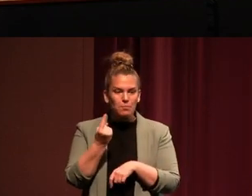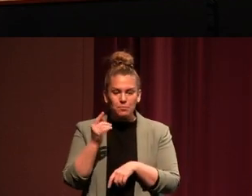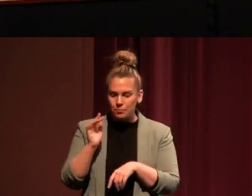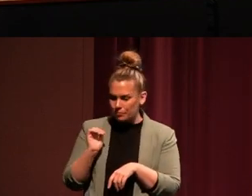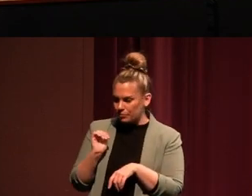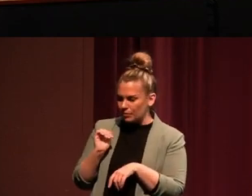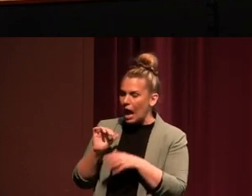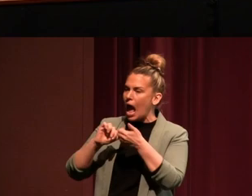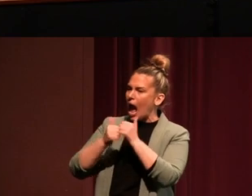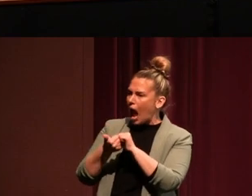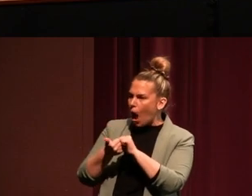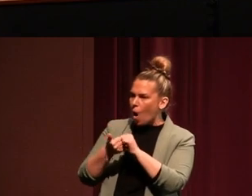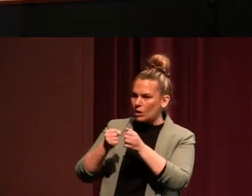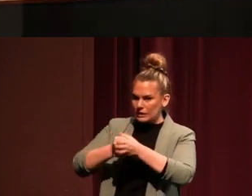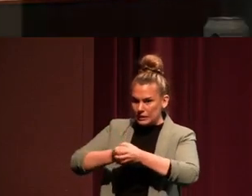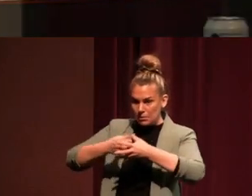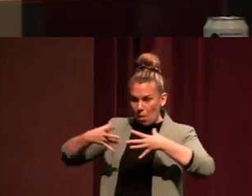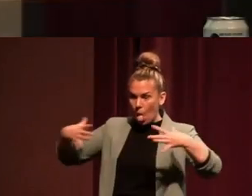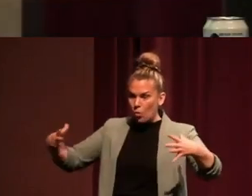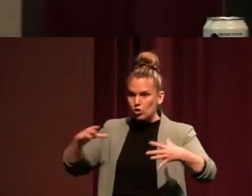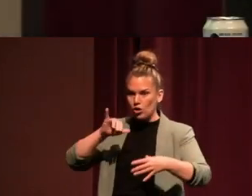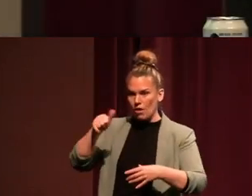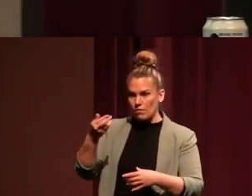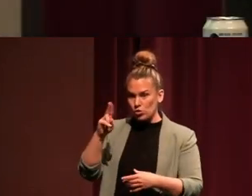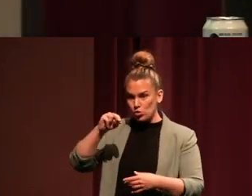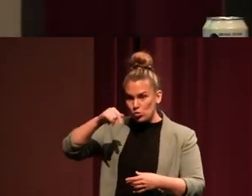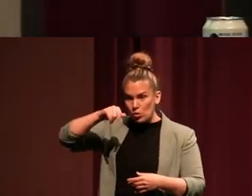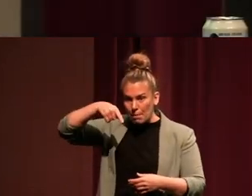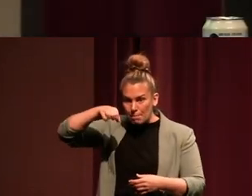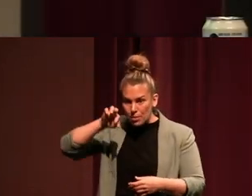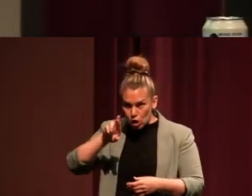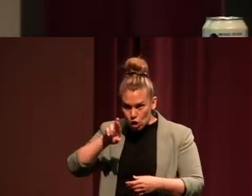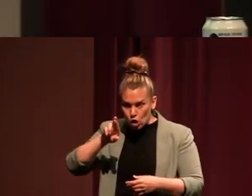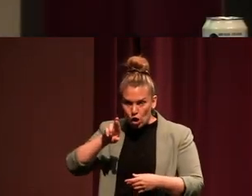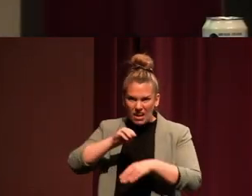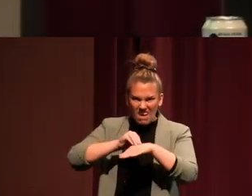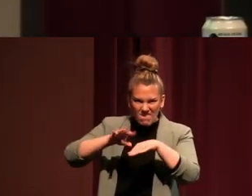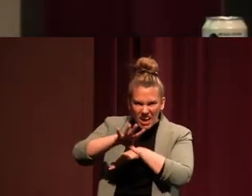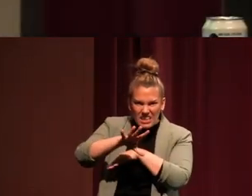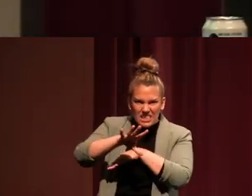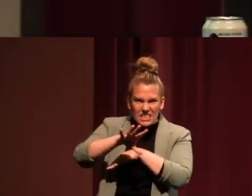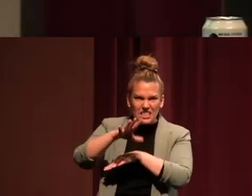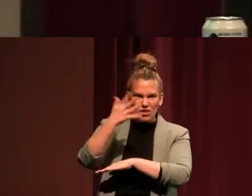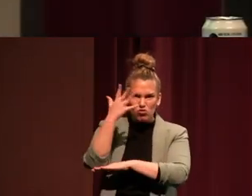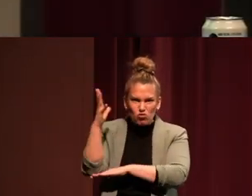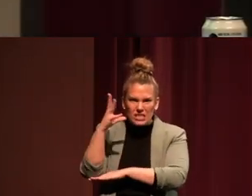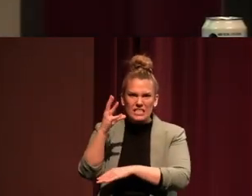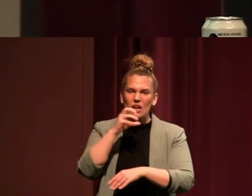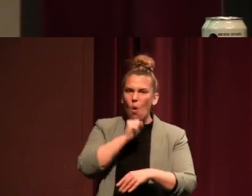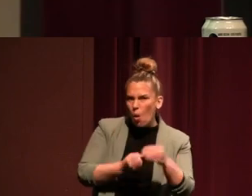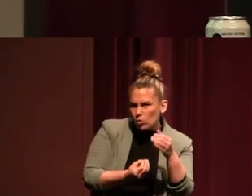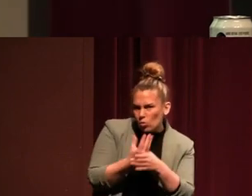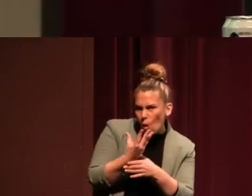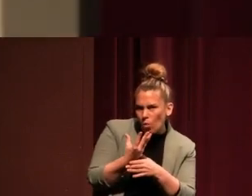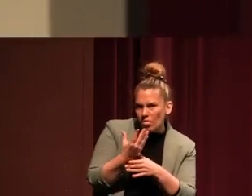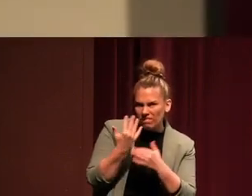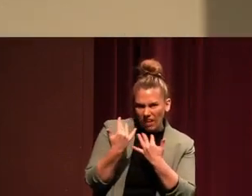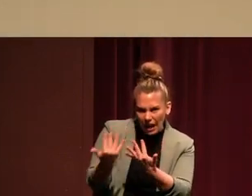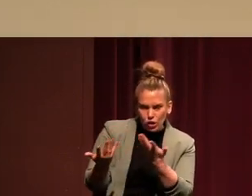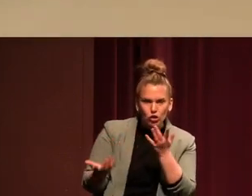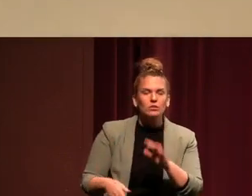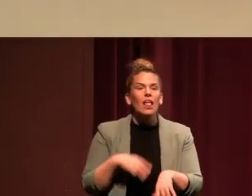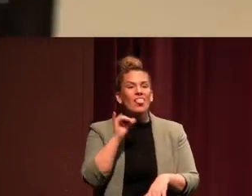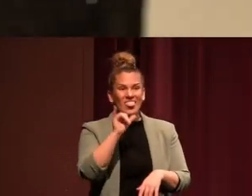How is the explosion of junipers affecting old growth trees and fire? There's been extraordinary increase